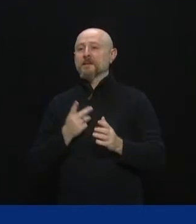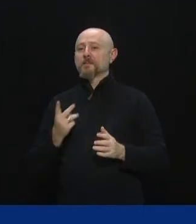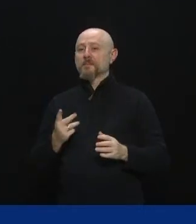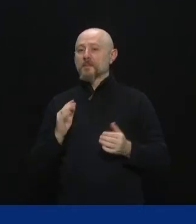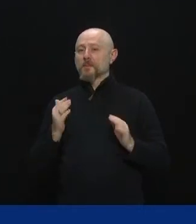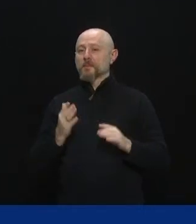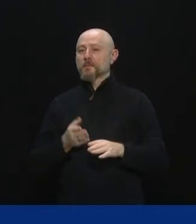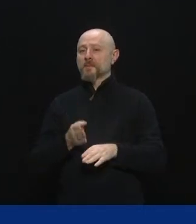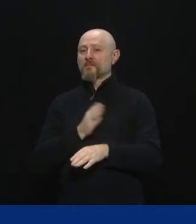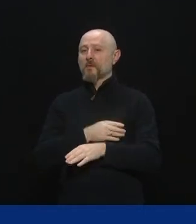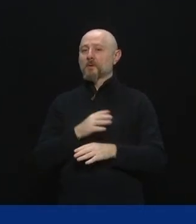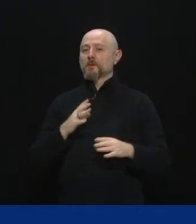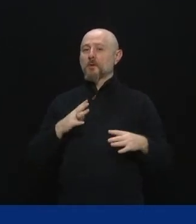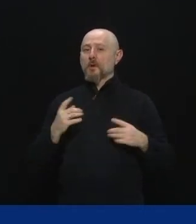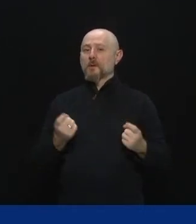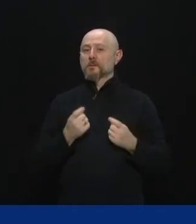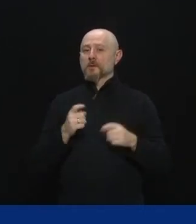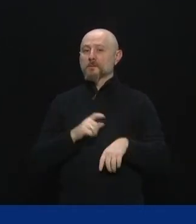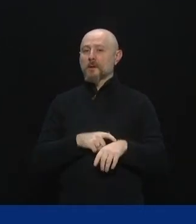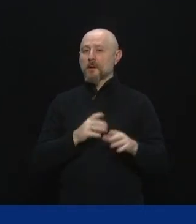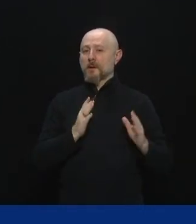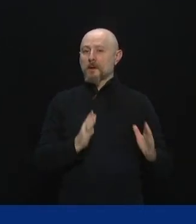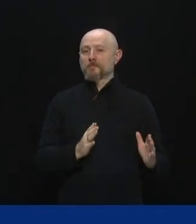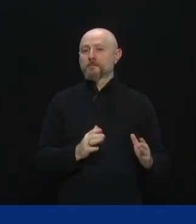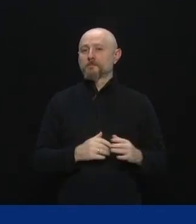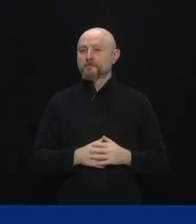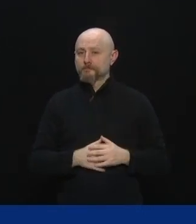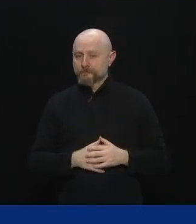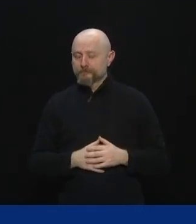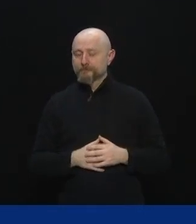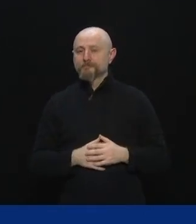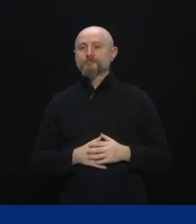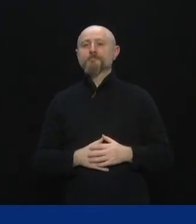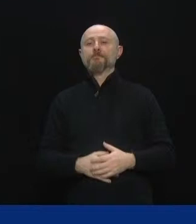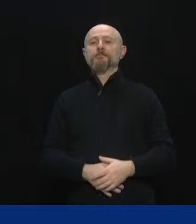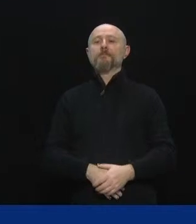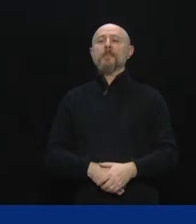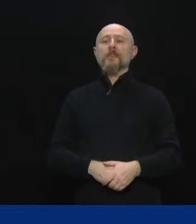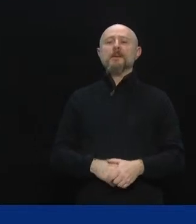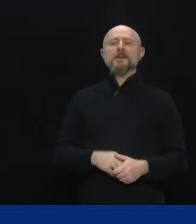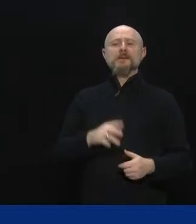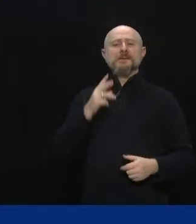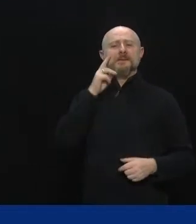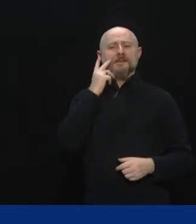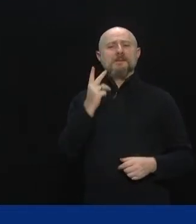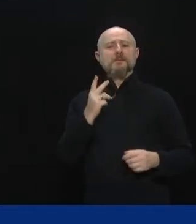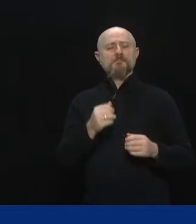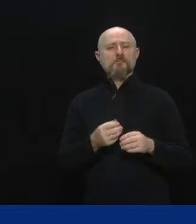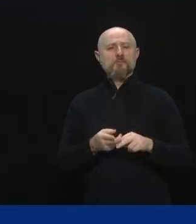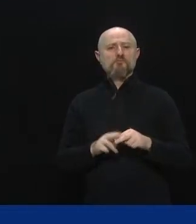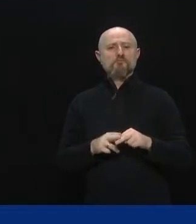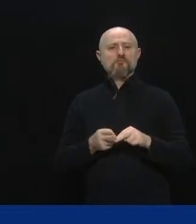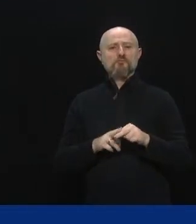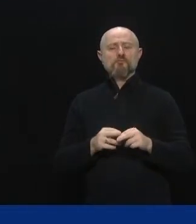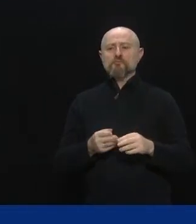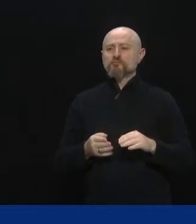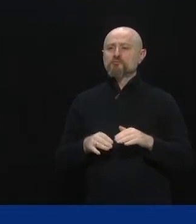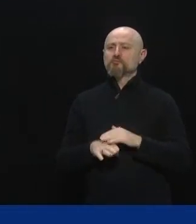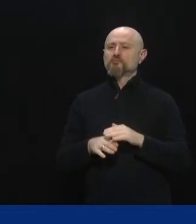holidays. So that's what we're looking at. So we still have hospitalizations increasing, but I always ask this